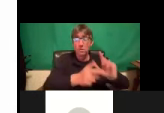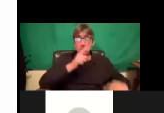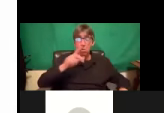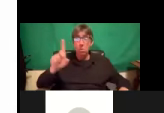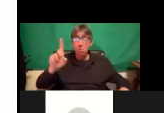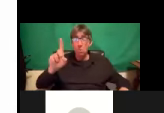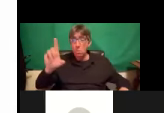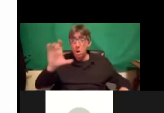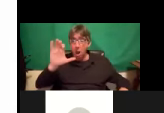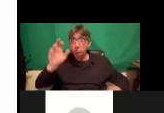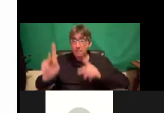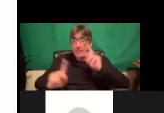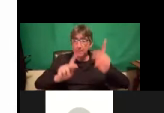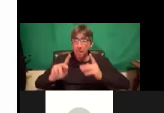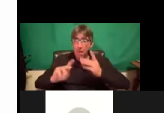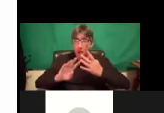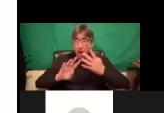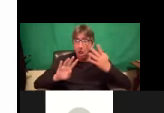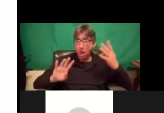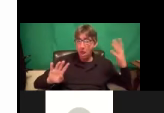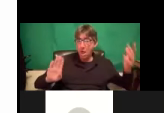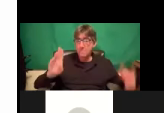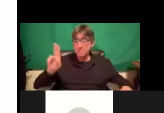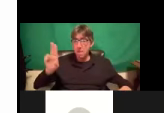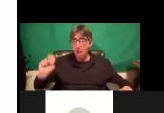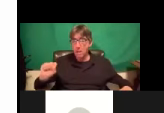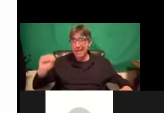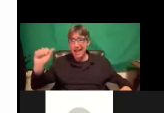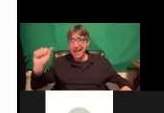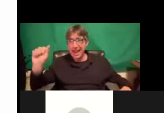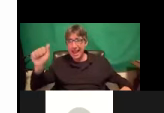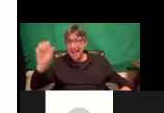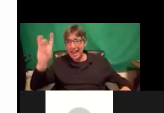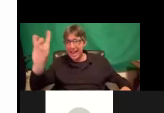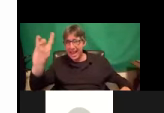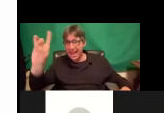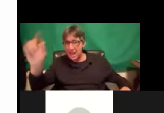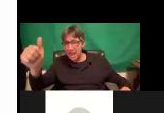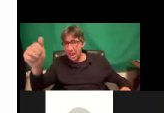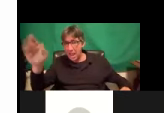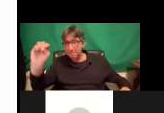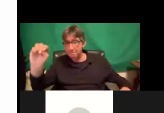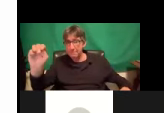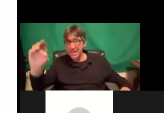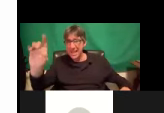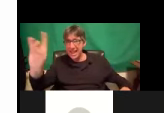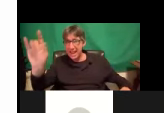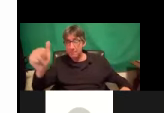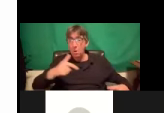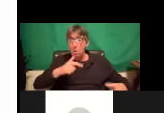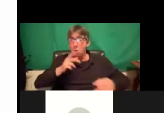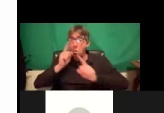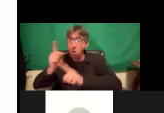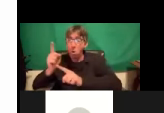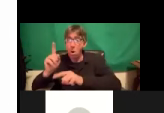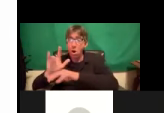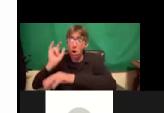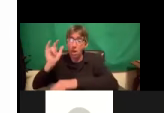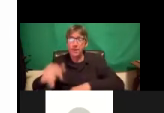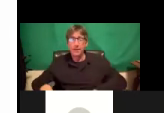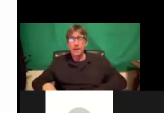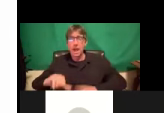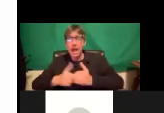at 8 a.m. to get the early morning, ride, how do you going to do to provide buses for all